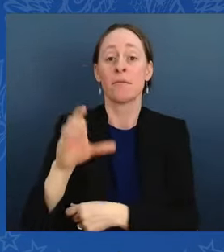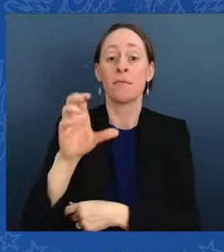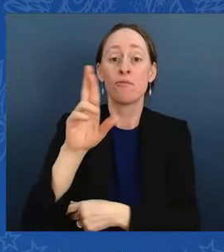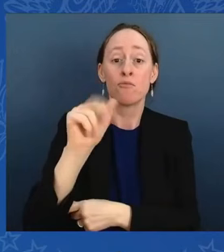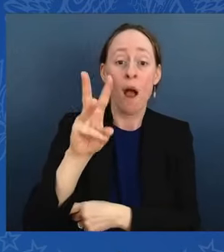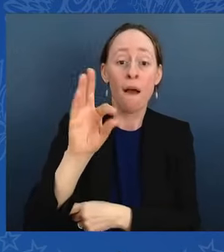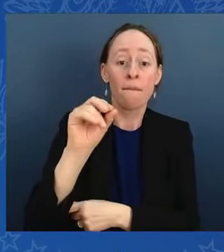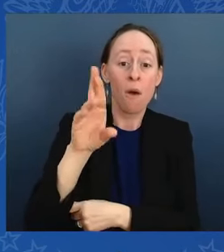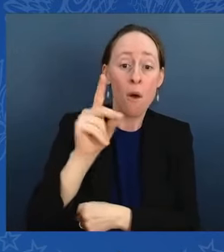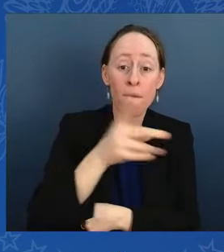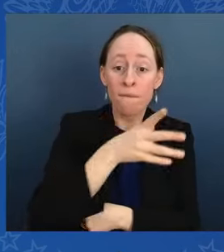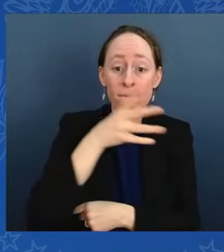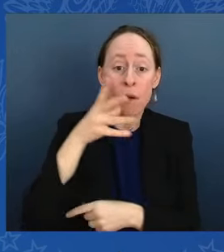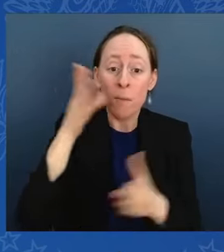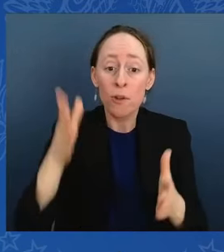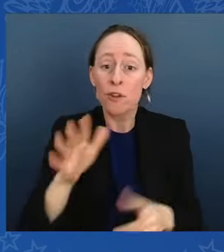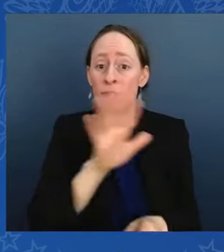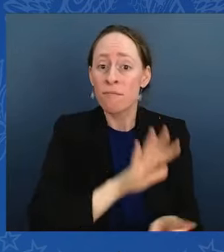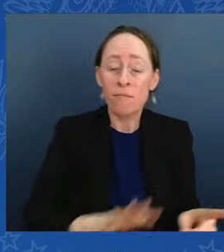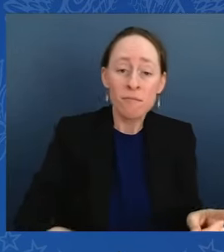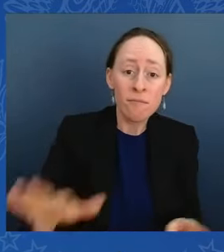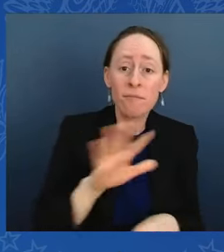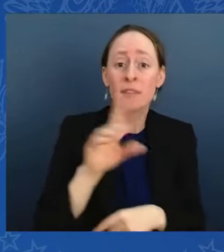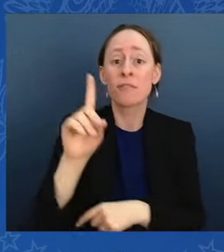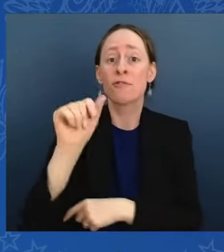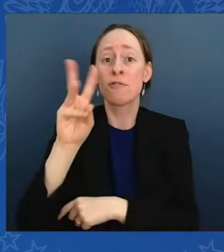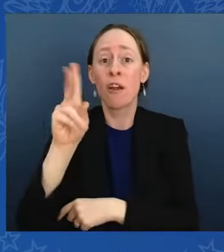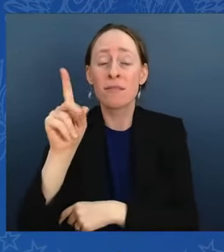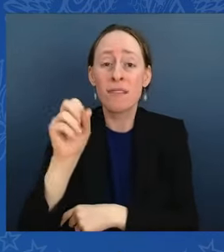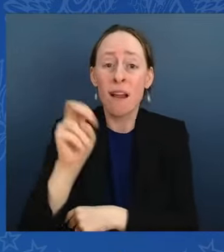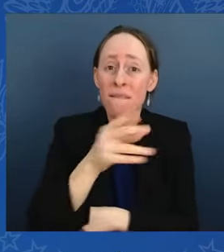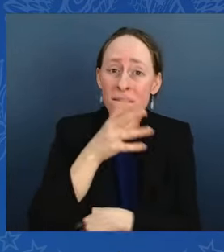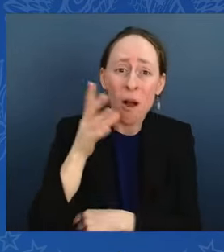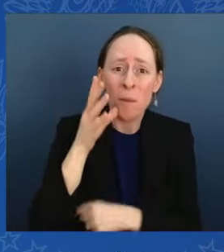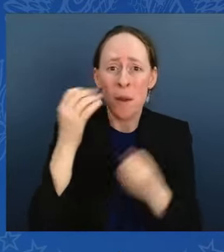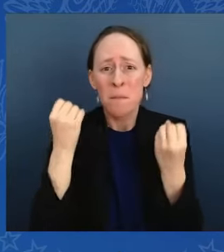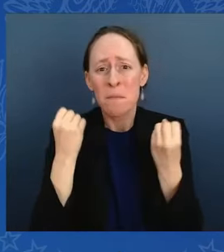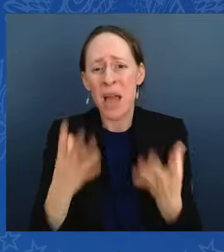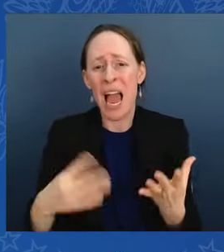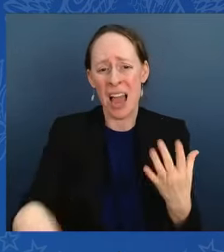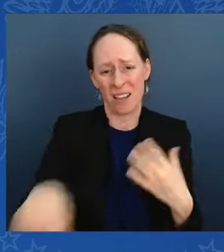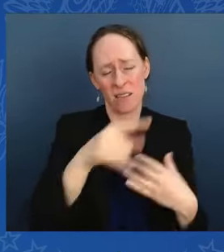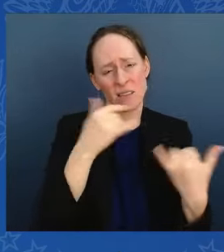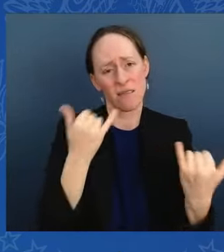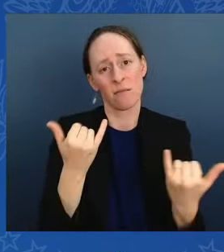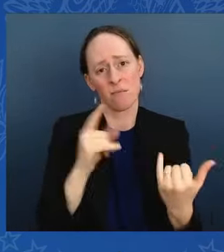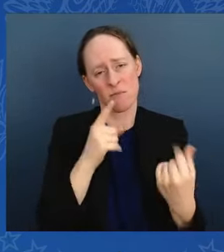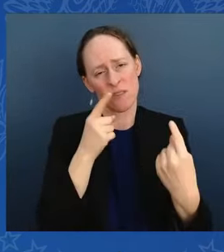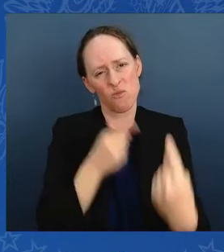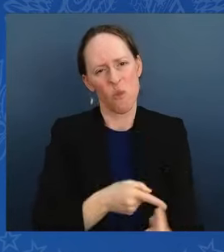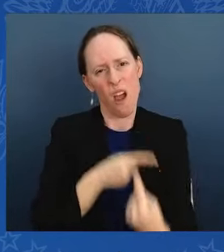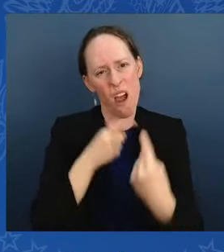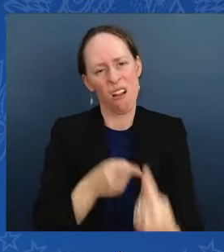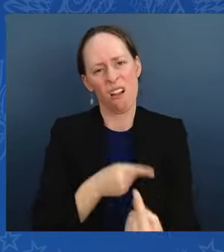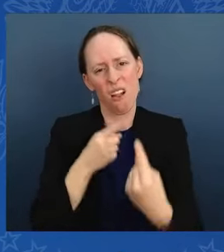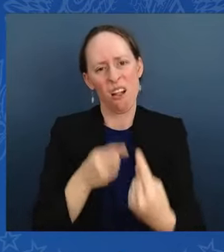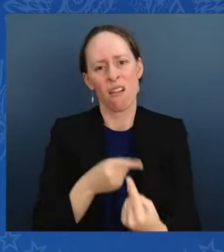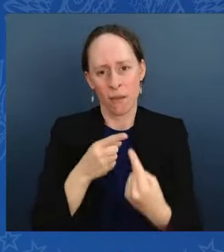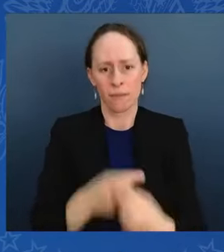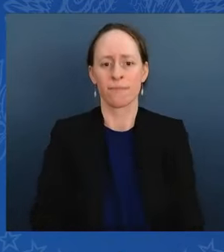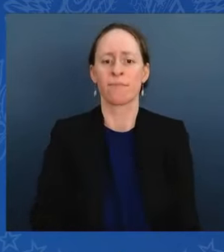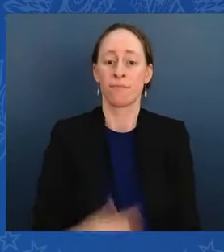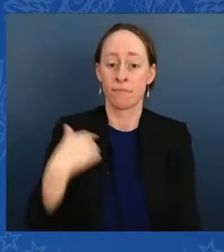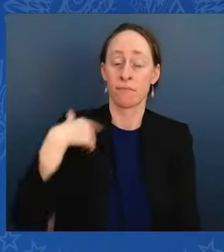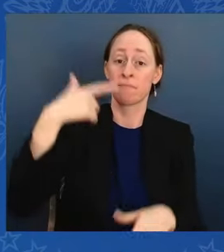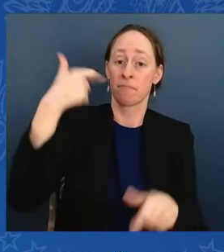are suffering at this time. It's time to rebuild what we started on. When I was growing up, everyone had a hog,